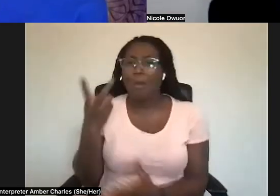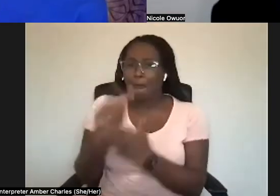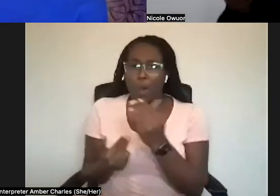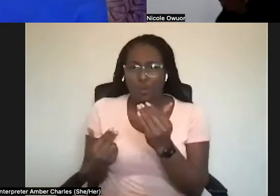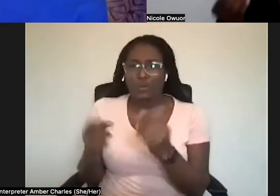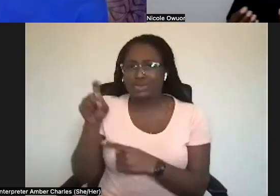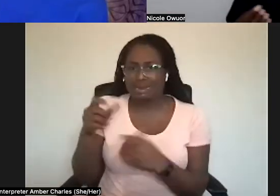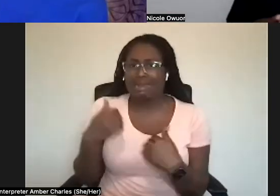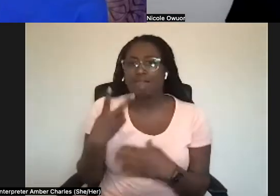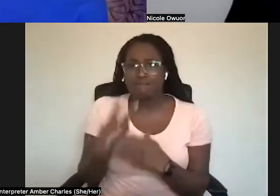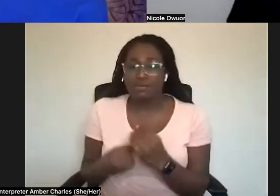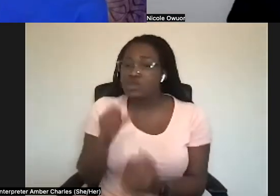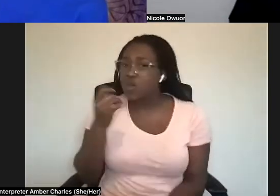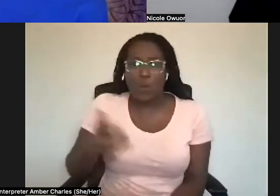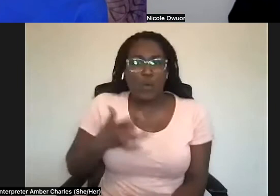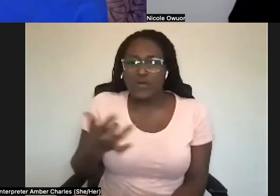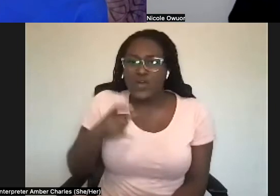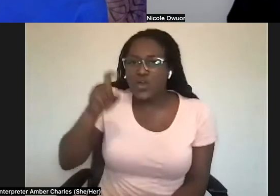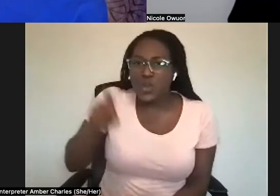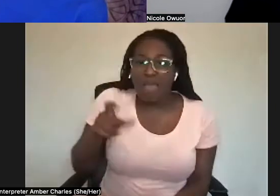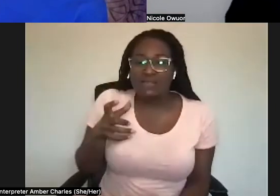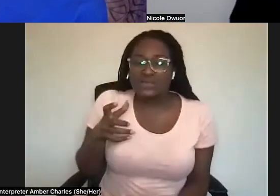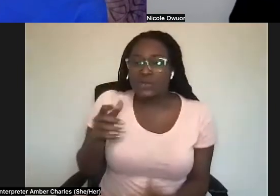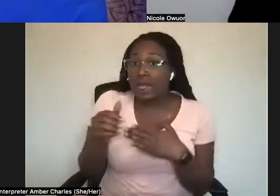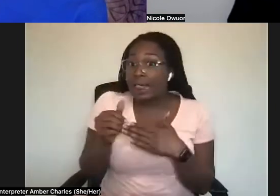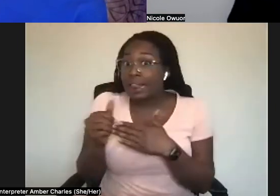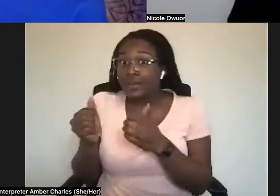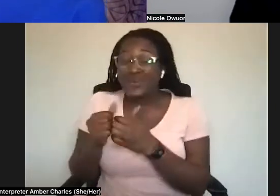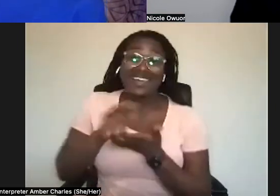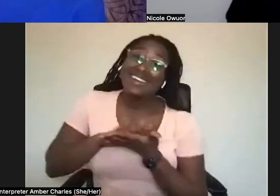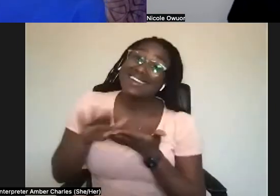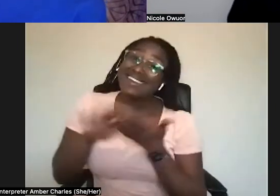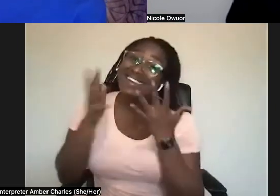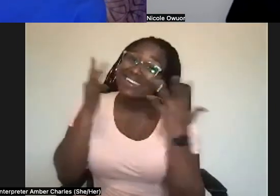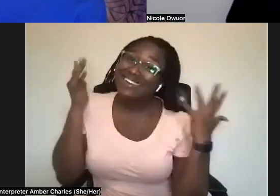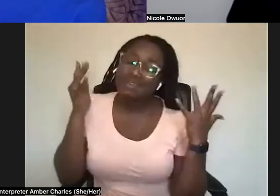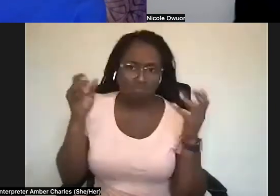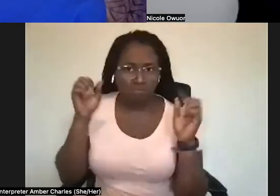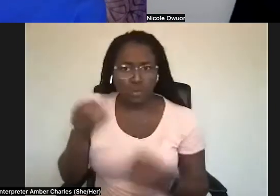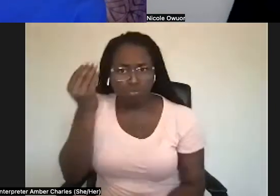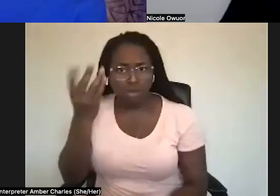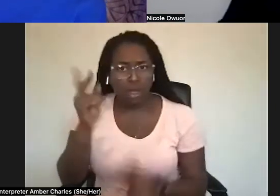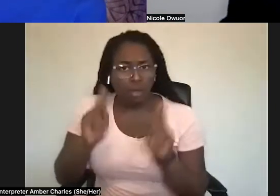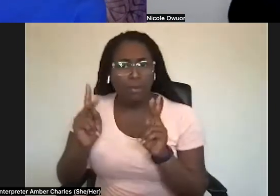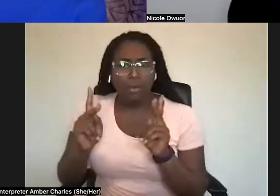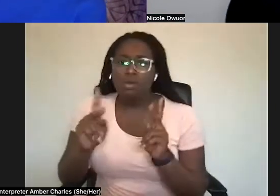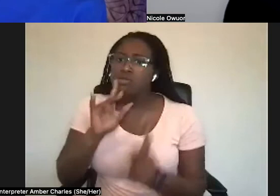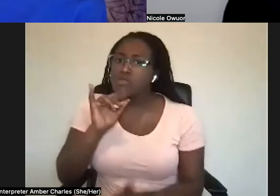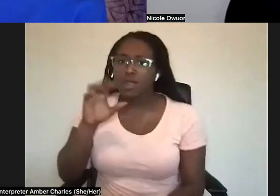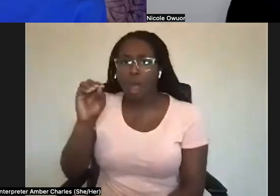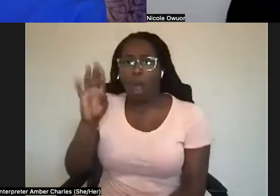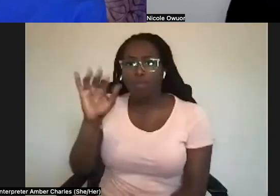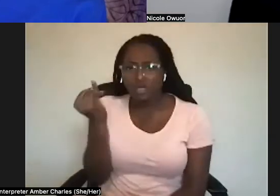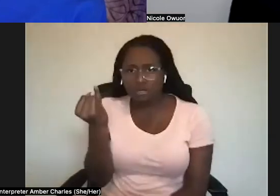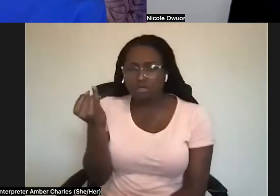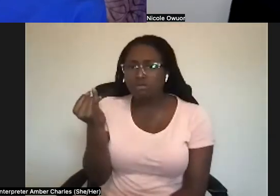but don't feel like you have to lead with niceness. You can tell people in a very objective